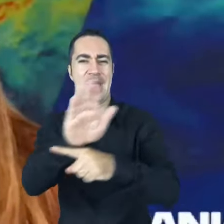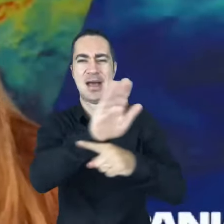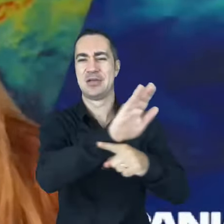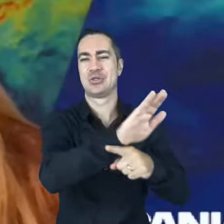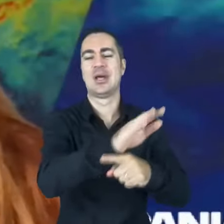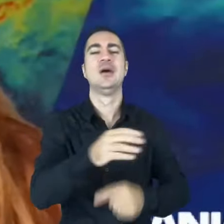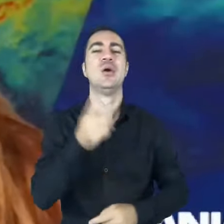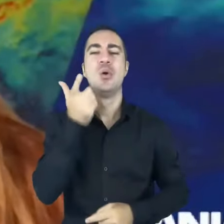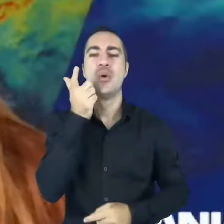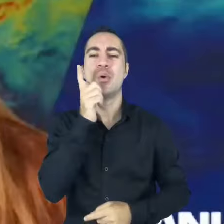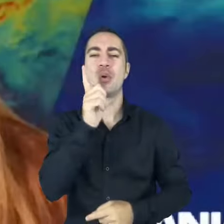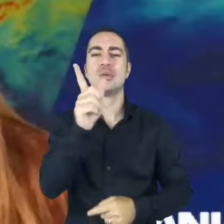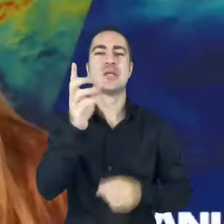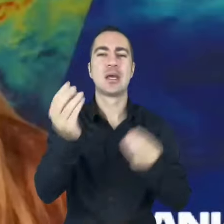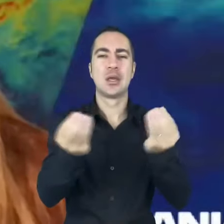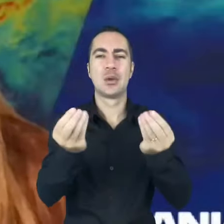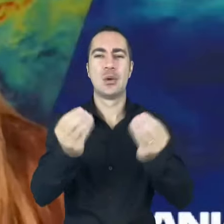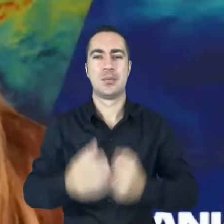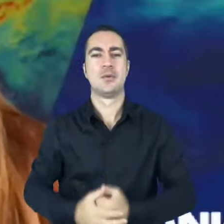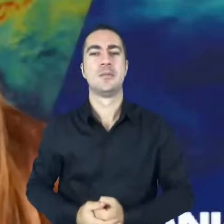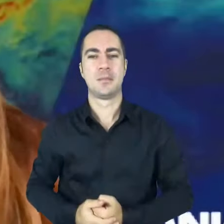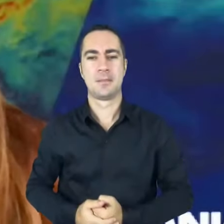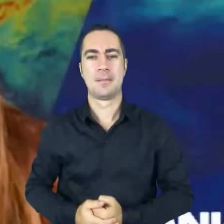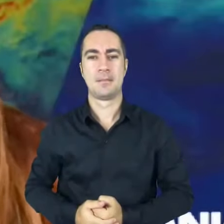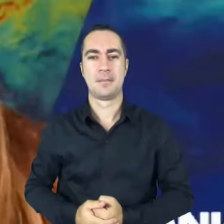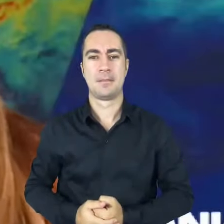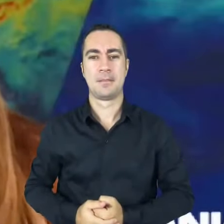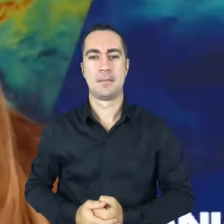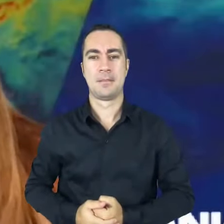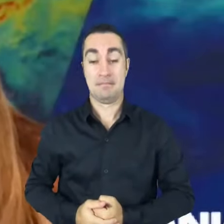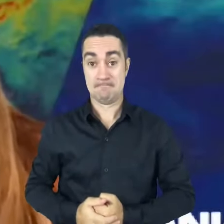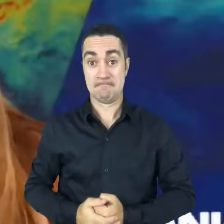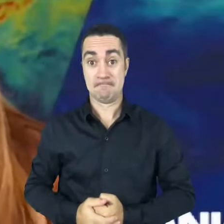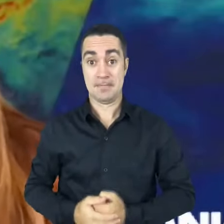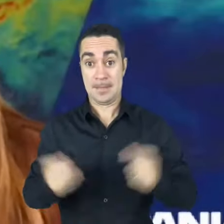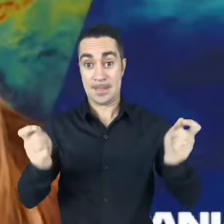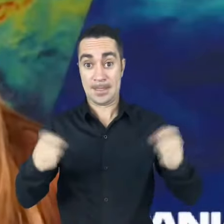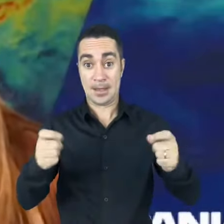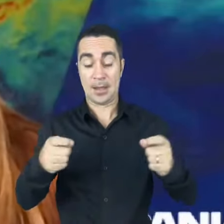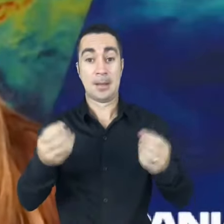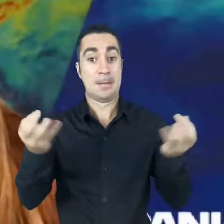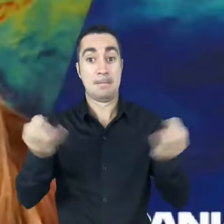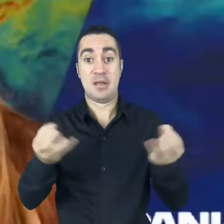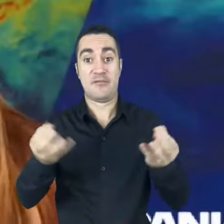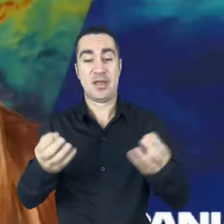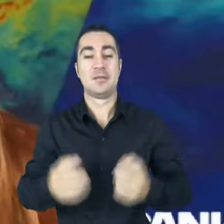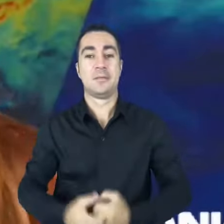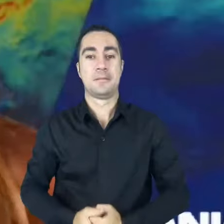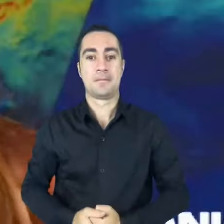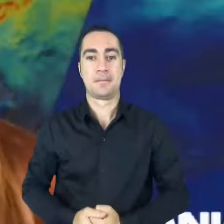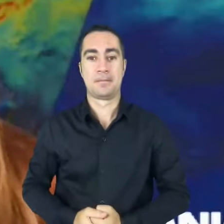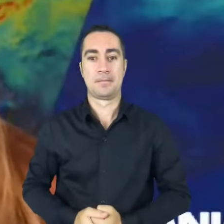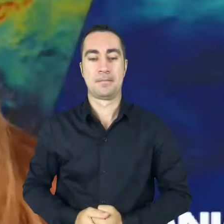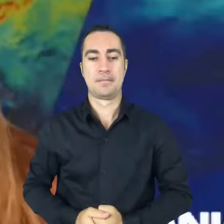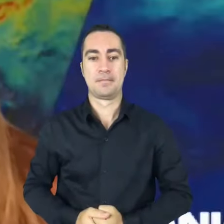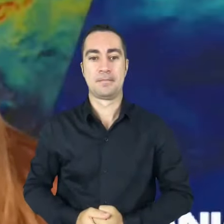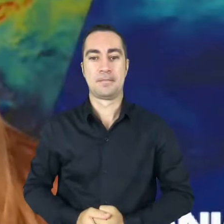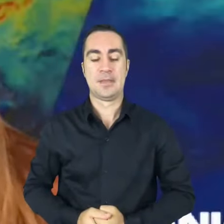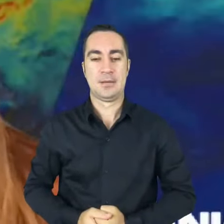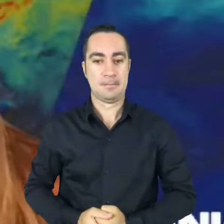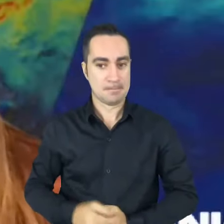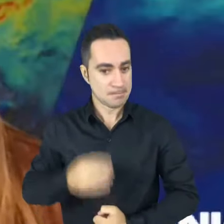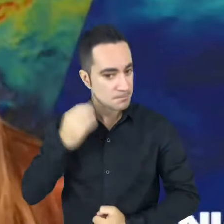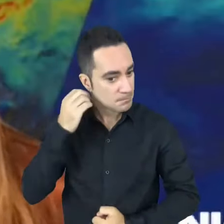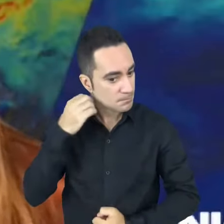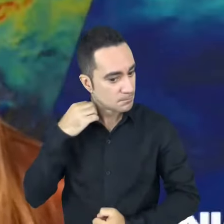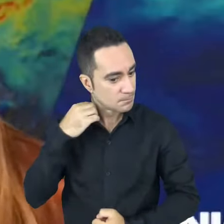look at innovation, competitiveness, or sustainability. But I would say, having lived, you know,